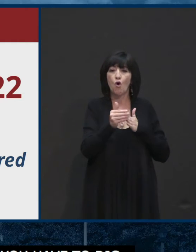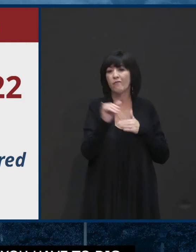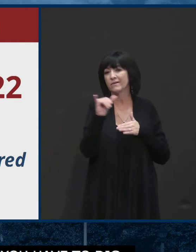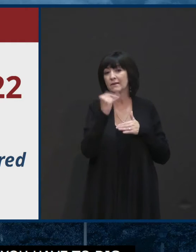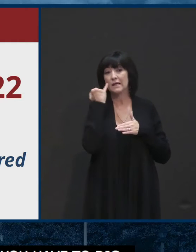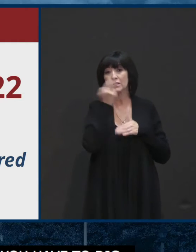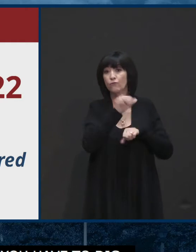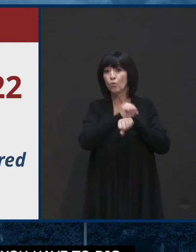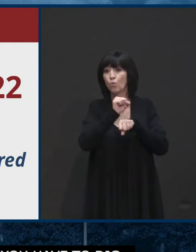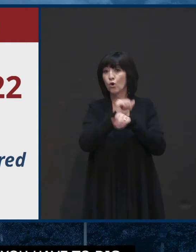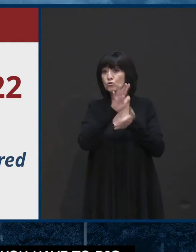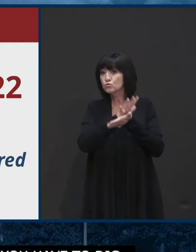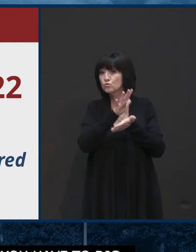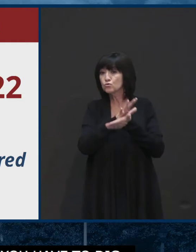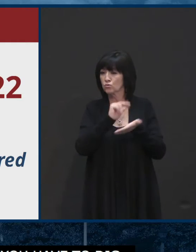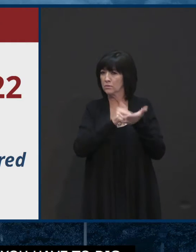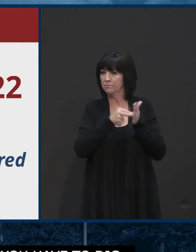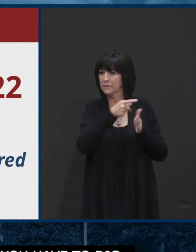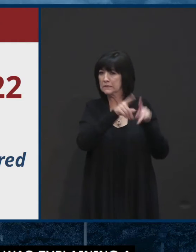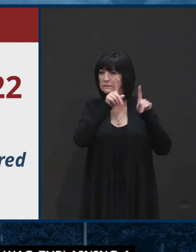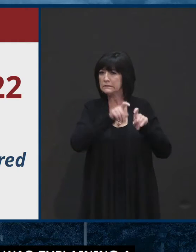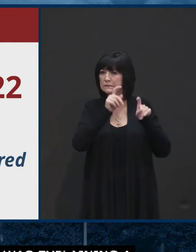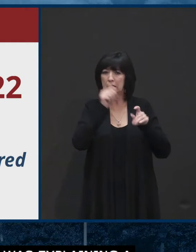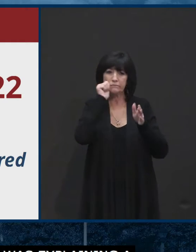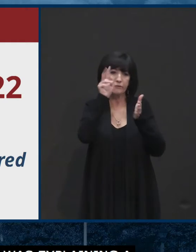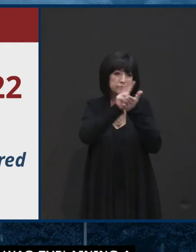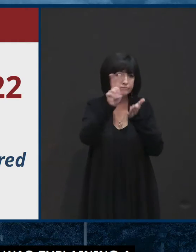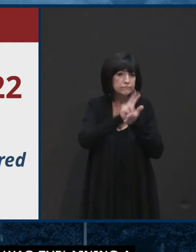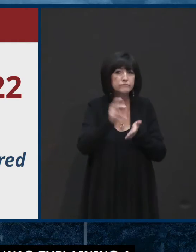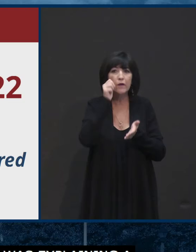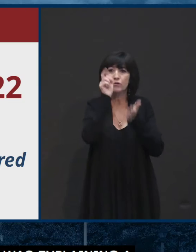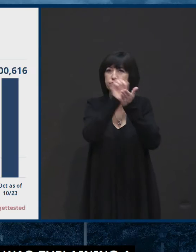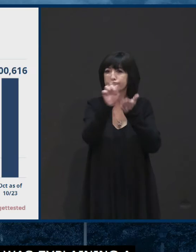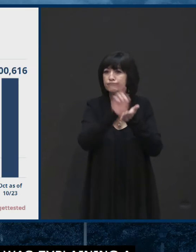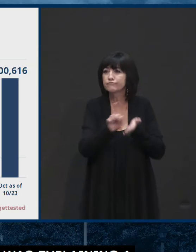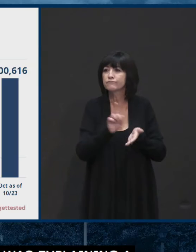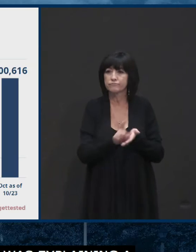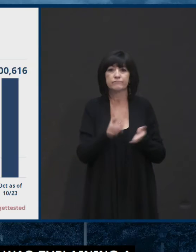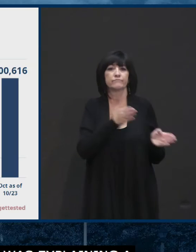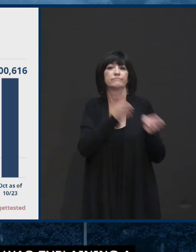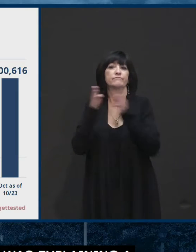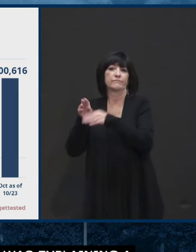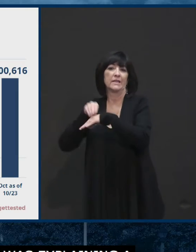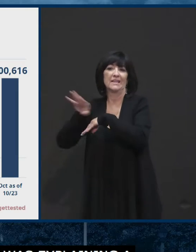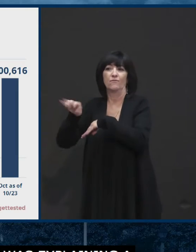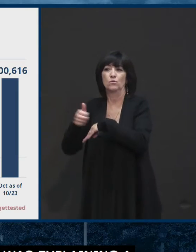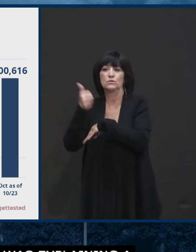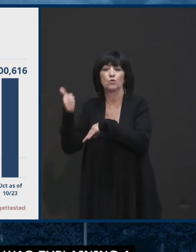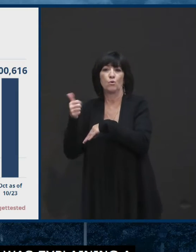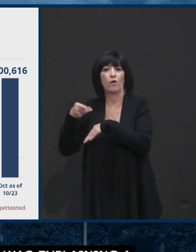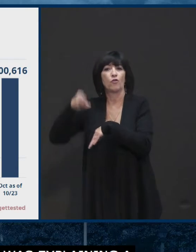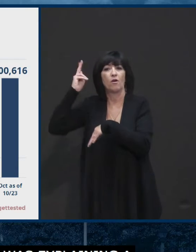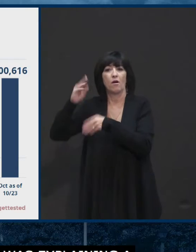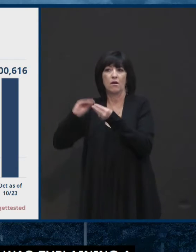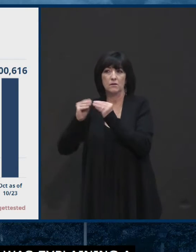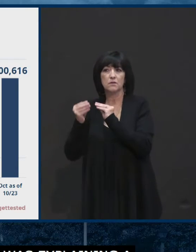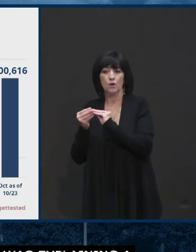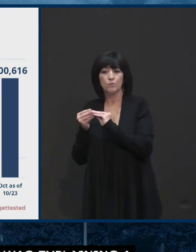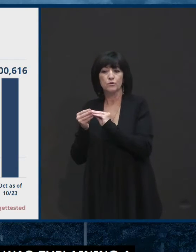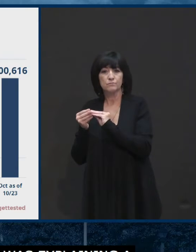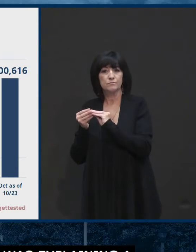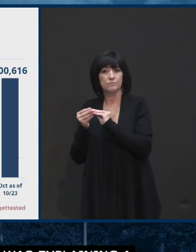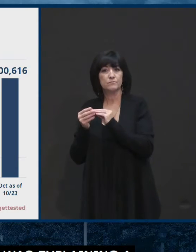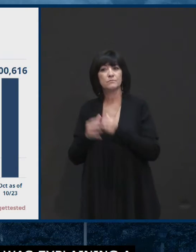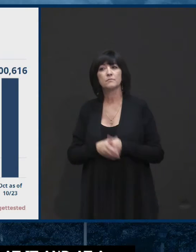a high level, we have some of those scorecards. And so we did launch right after Labor Day the static community sites,